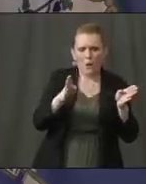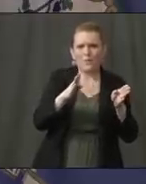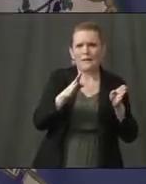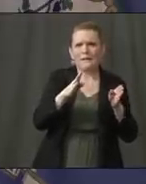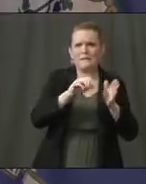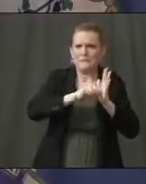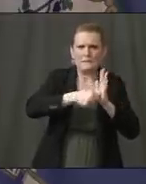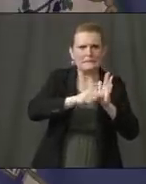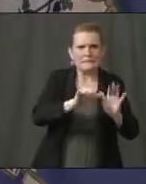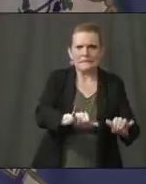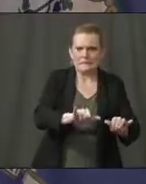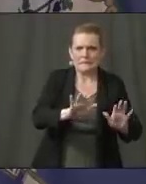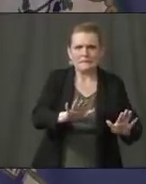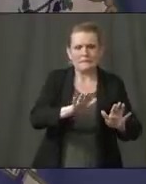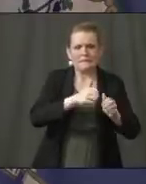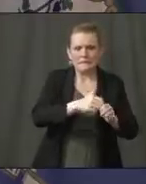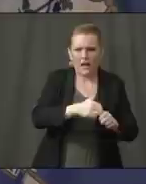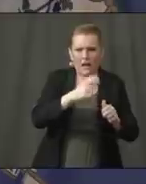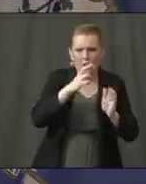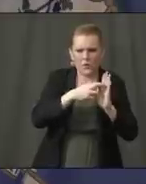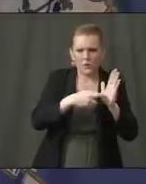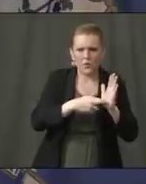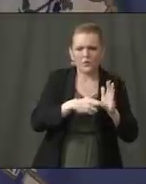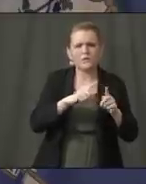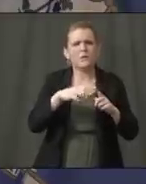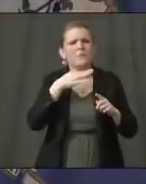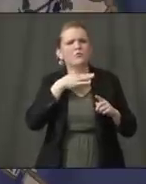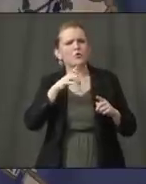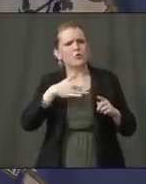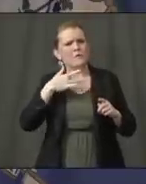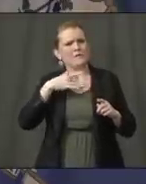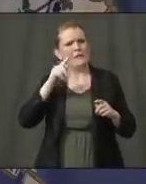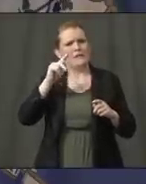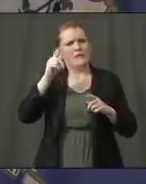muscle into state and regional issues?